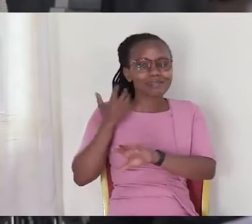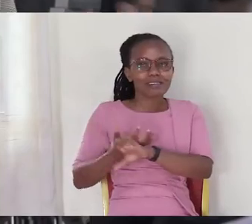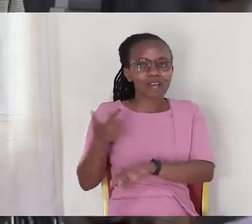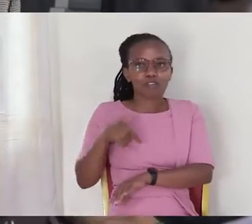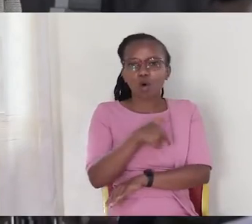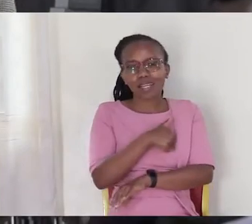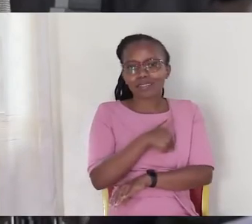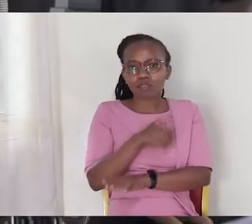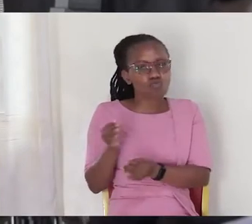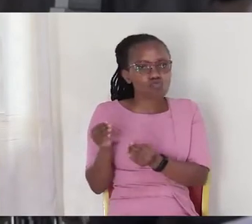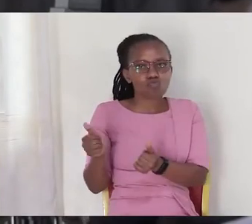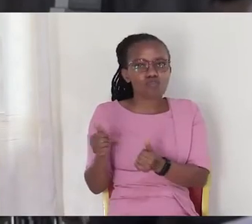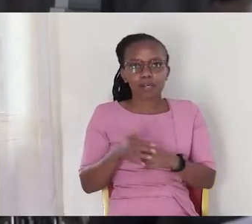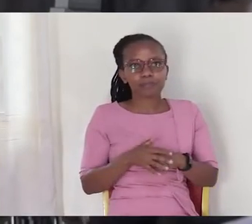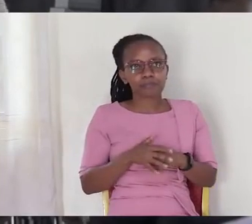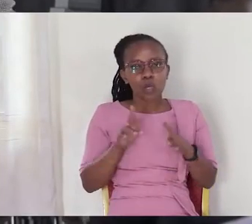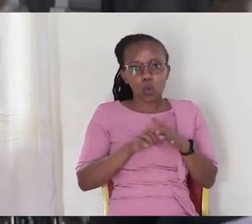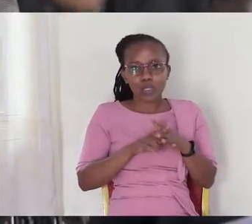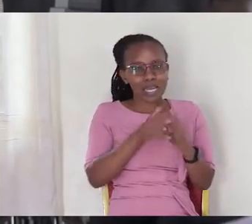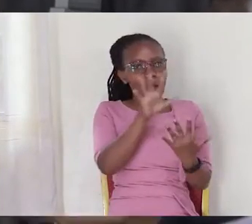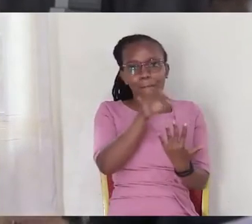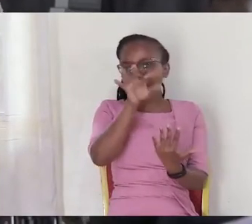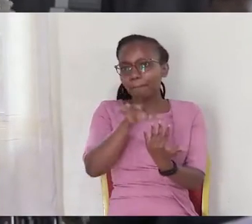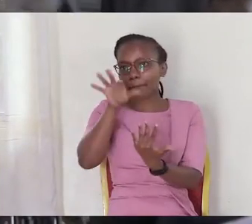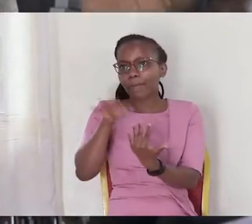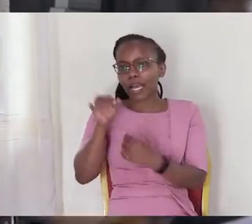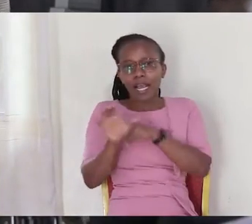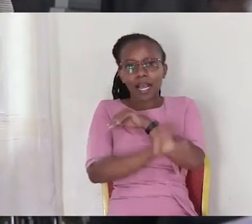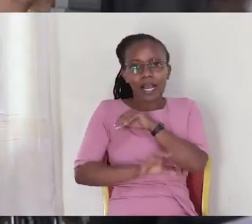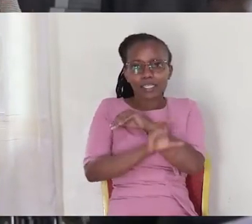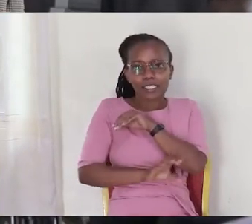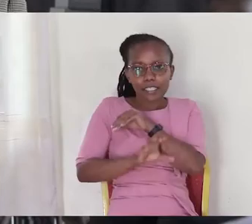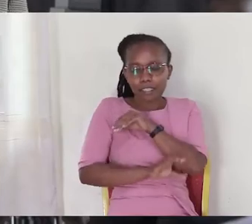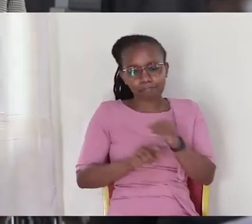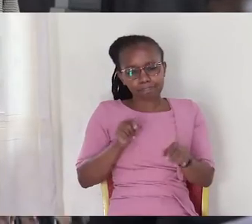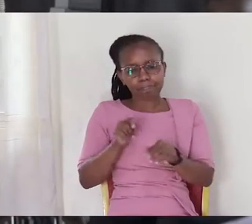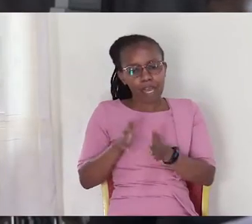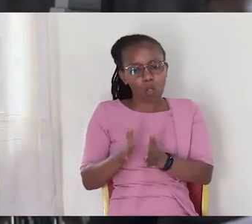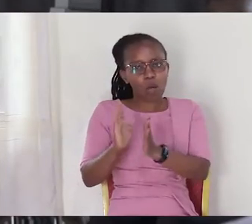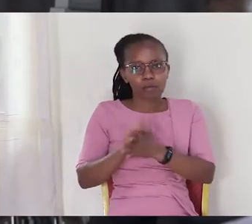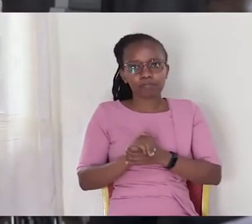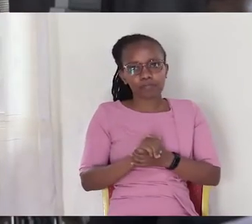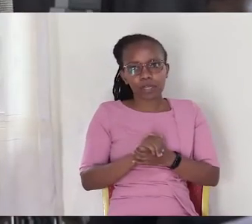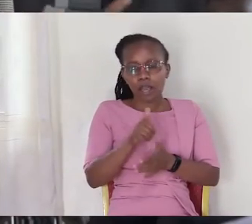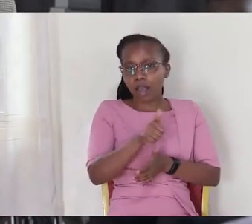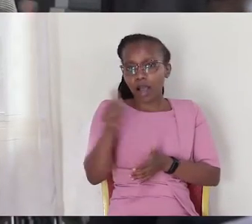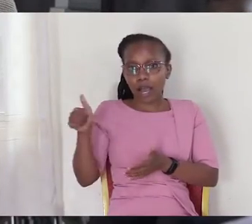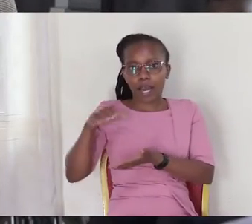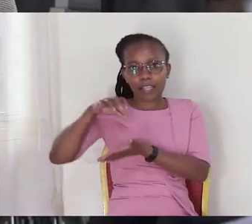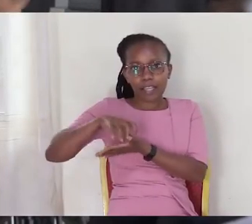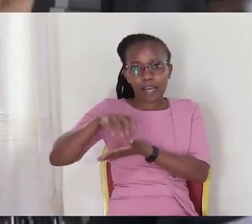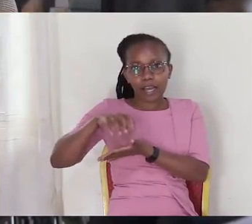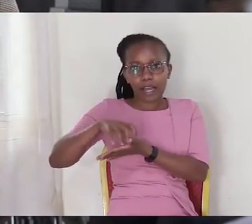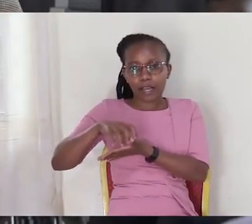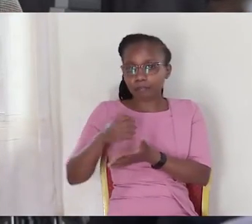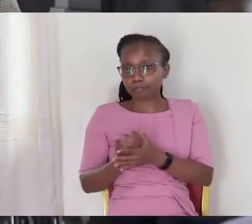to respond. So we need to start also mapping the country along that situation. The other cases we have been dealing with are issued